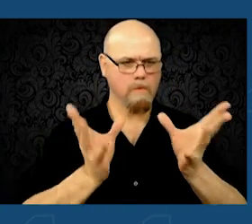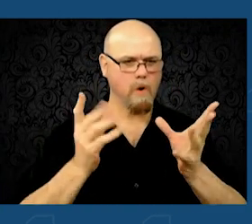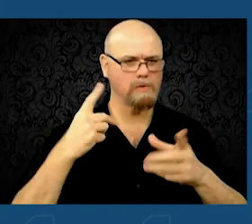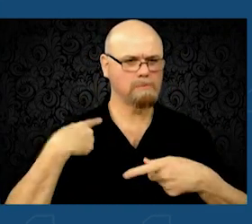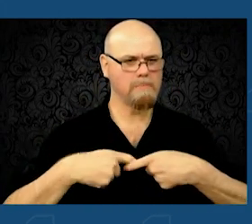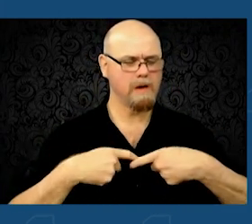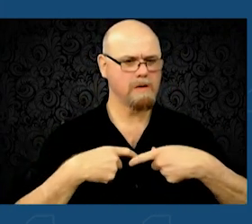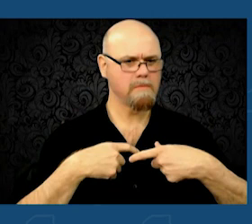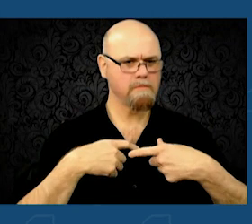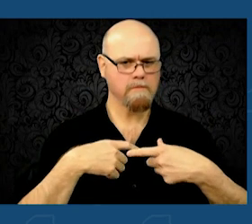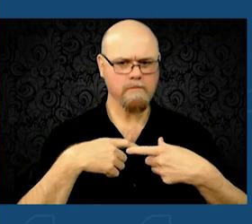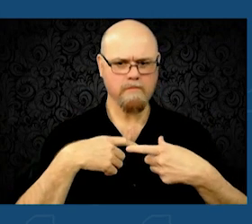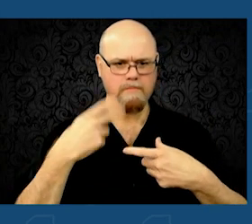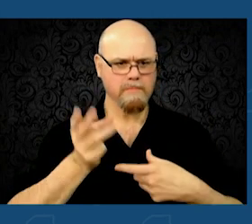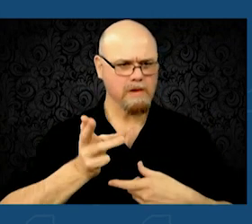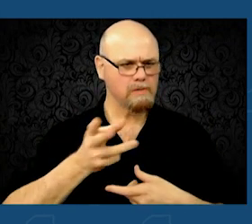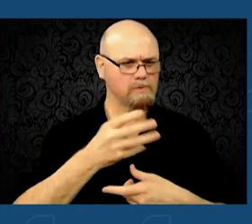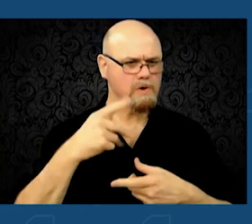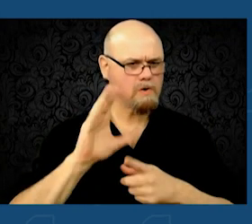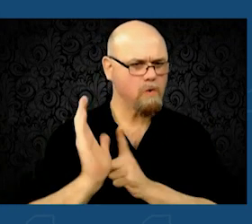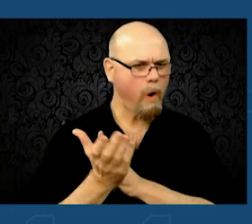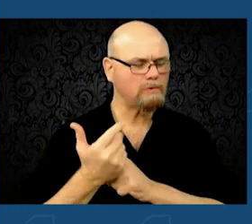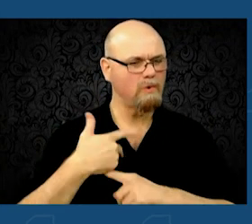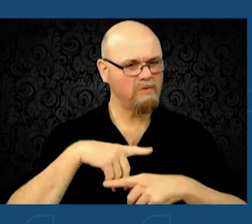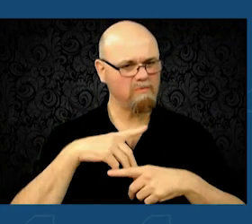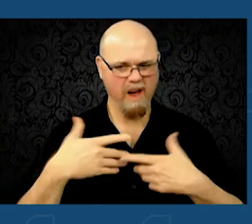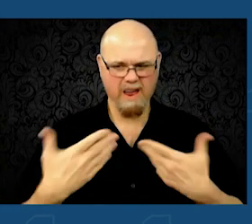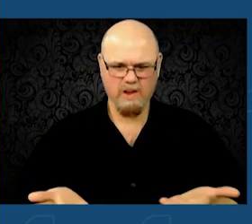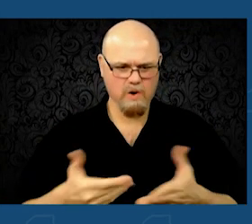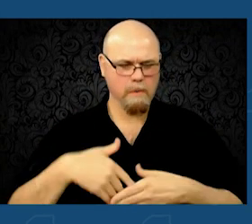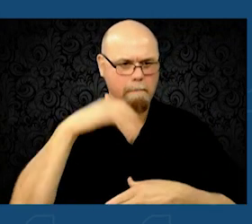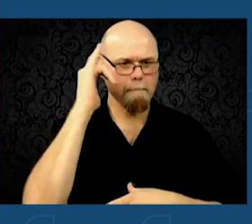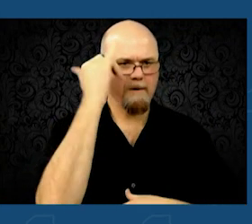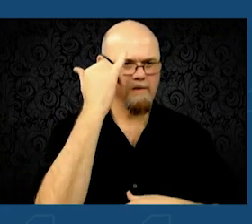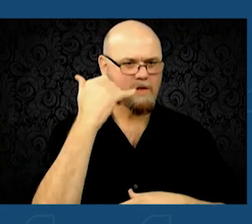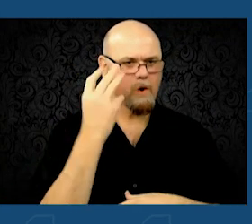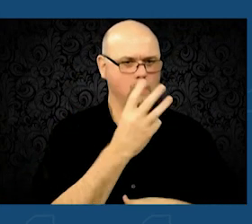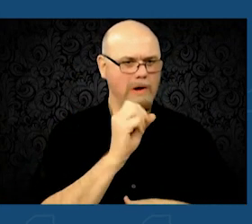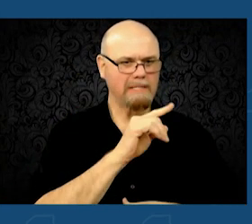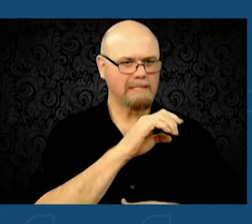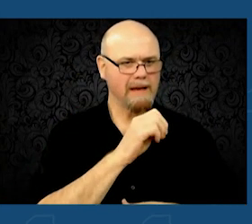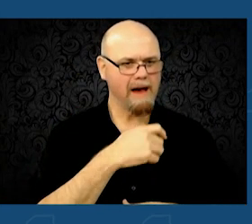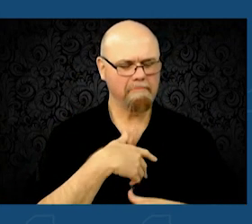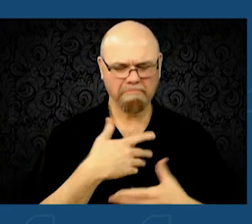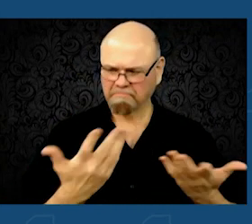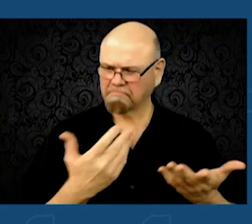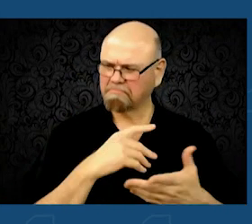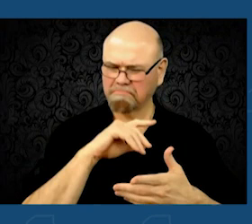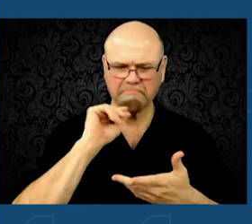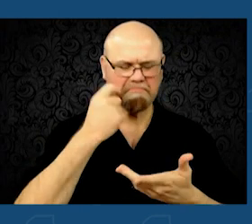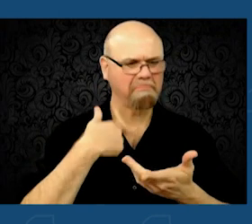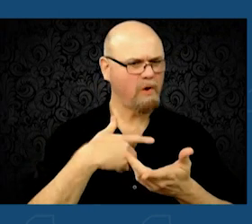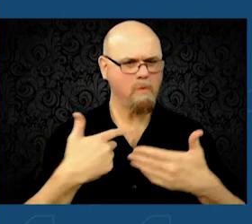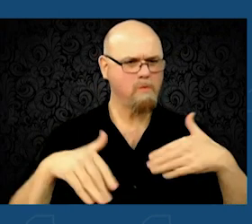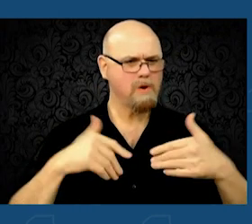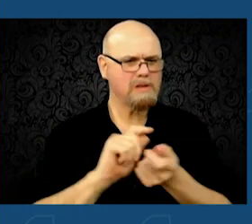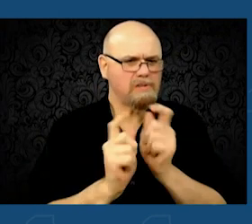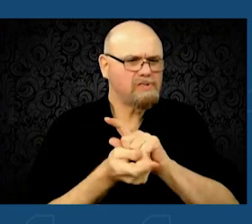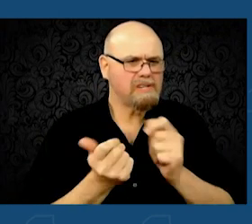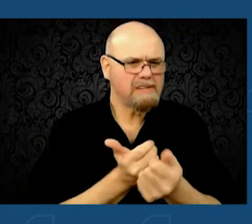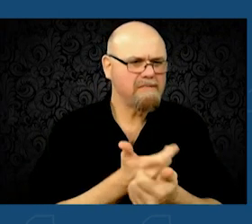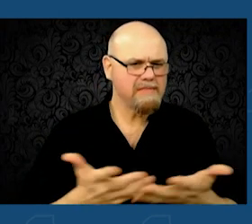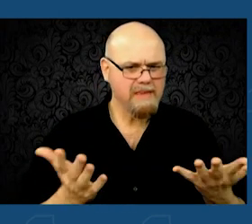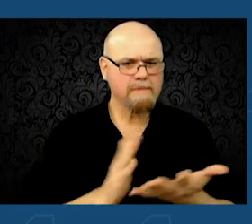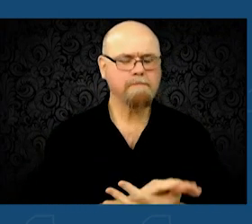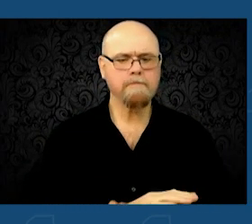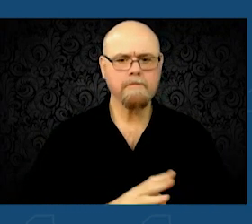West Side. A real game changer. And it's a project that takes the work of many, as has been mentioned. And, you